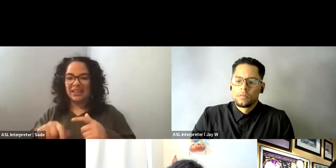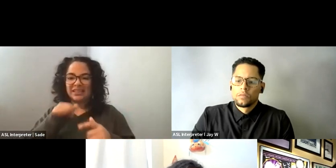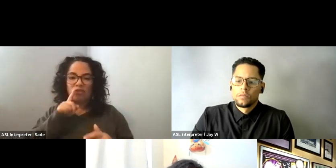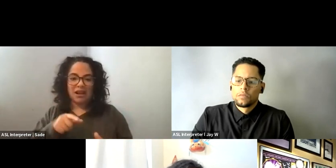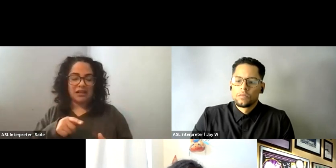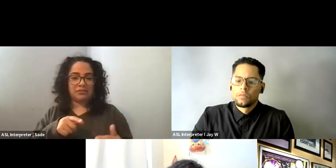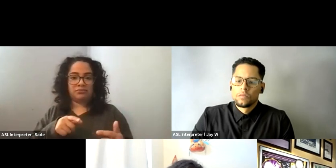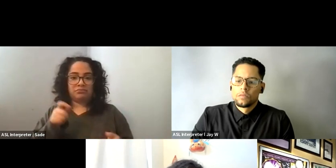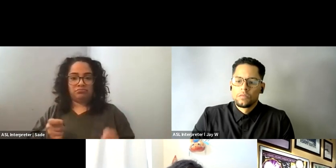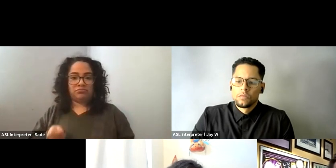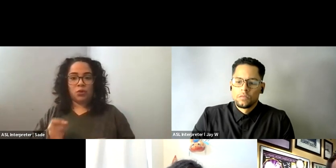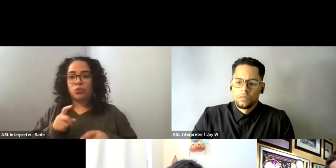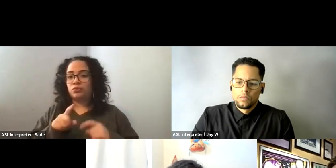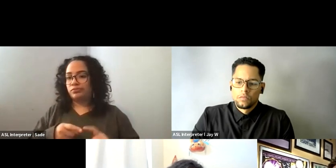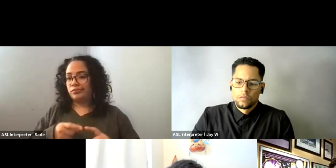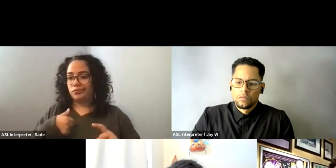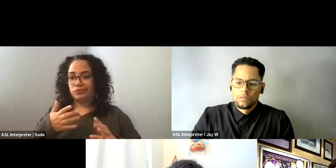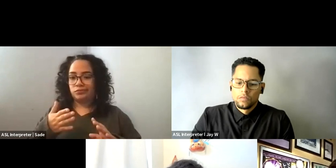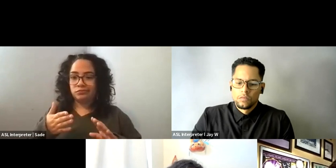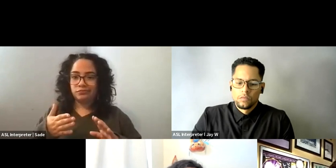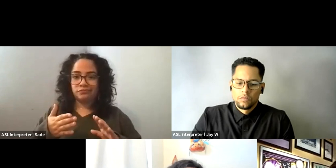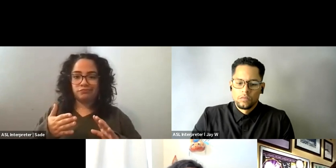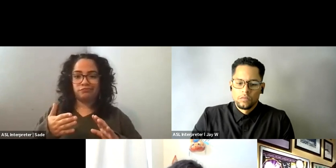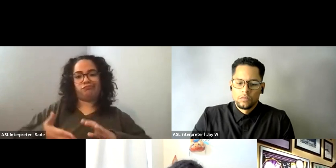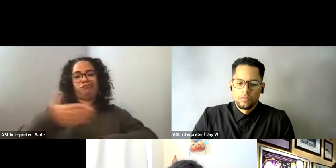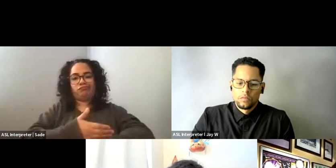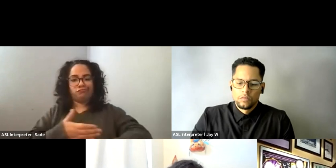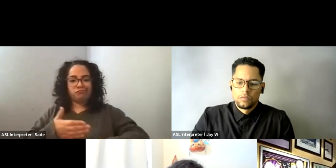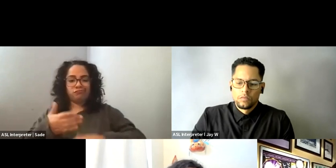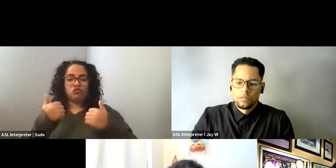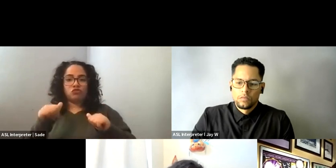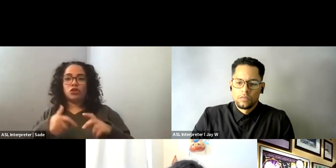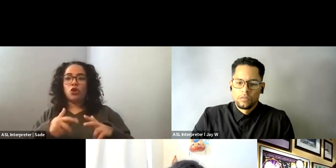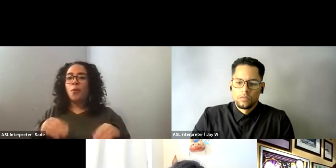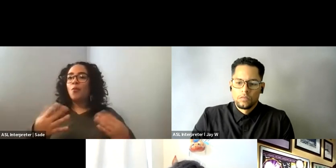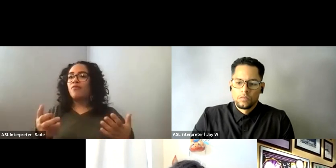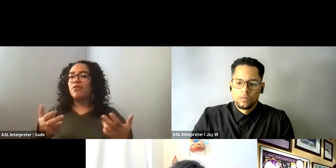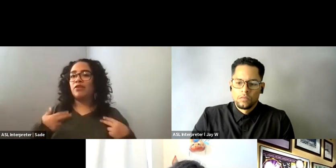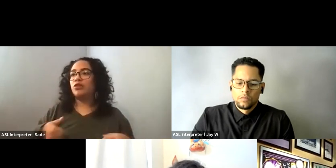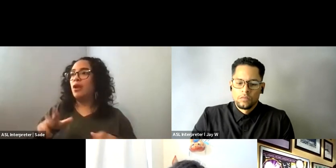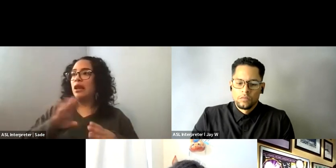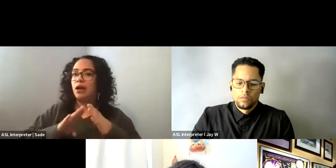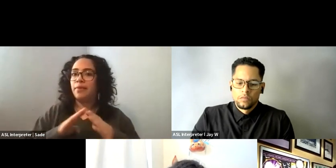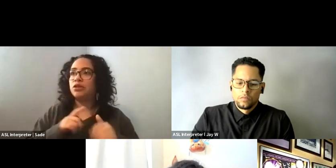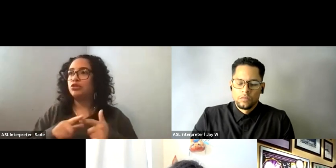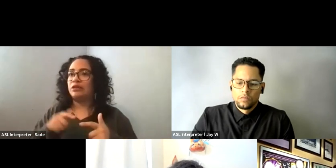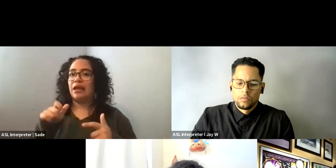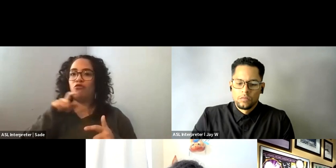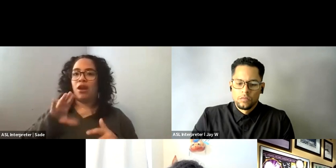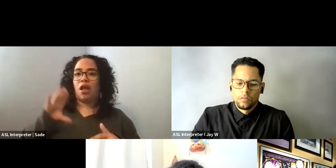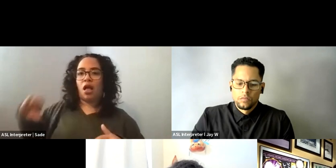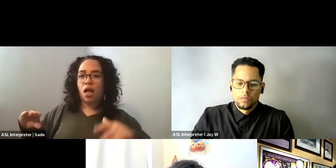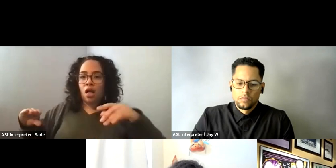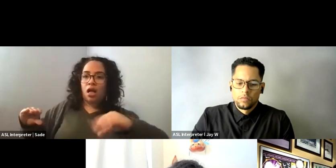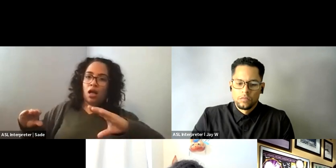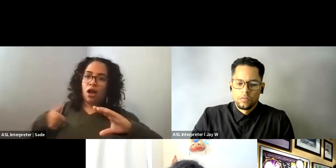of certain subsets of people within our communities at the detriment of other folks who are living